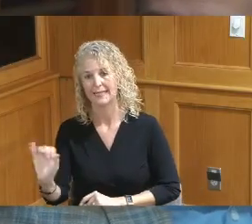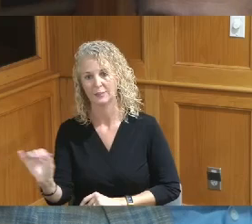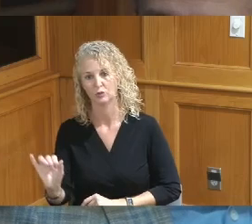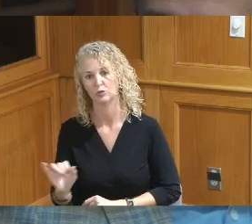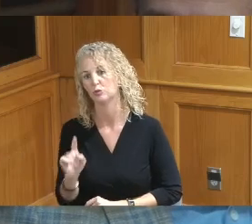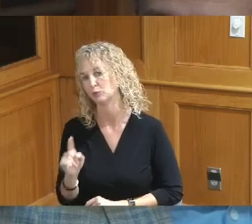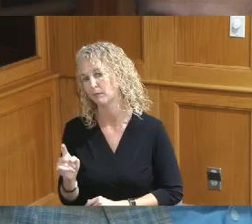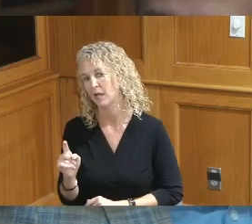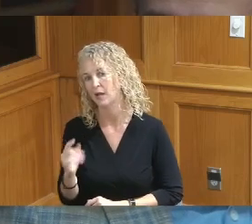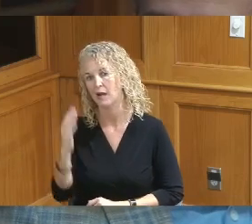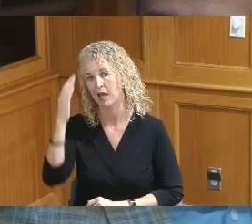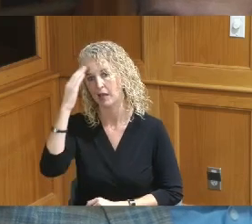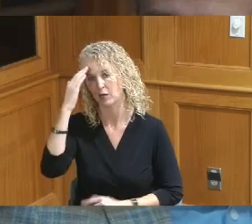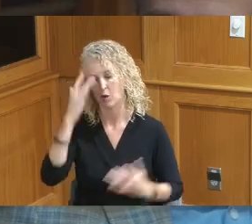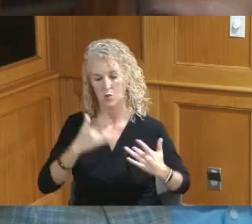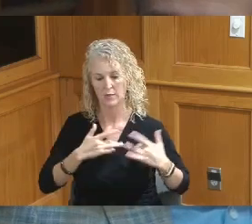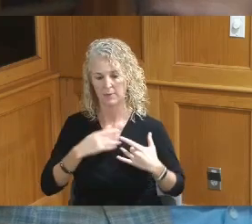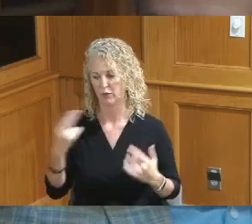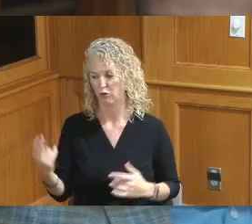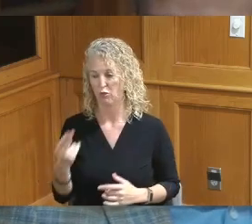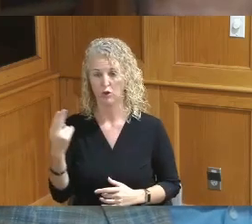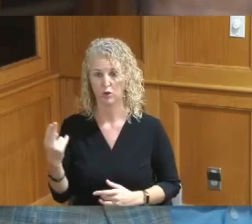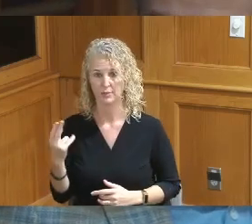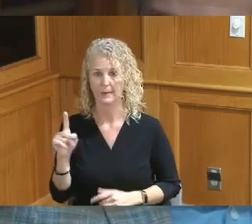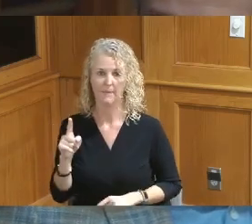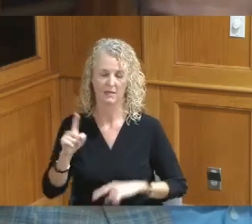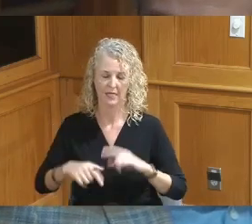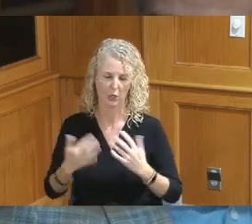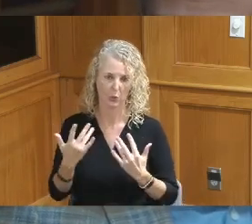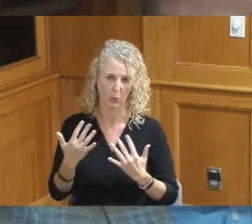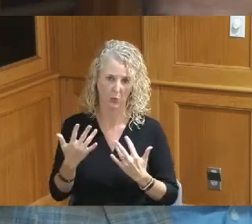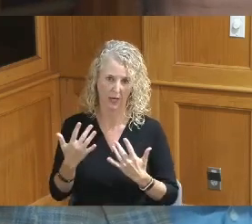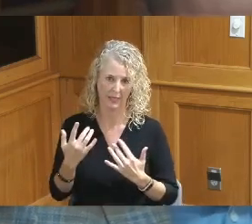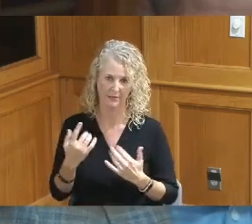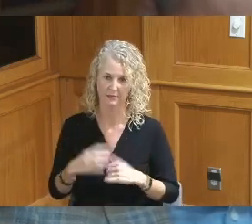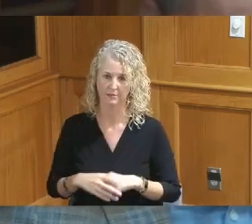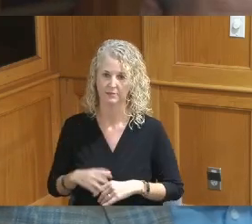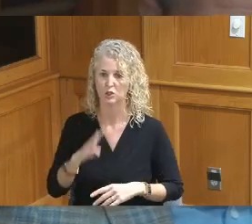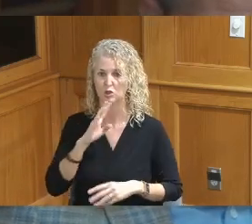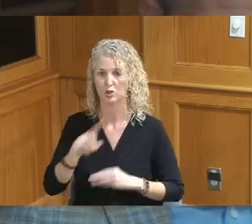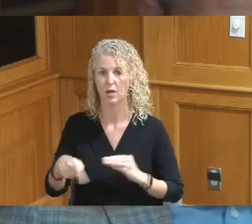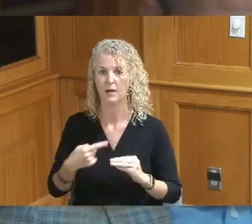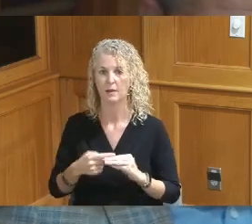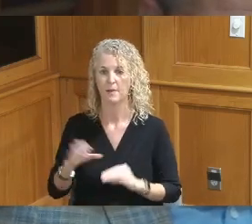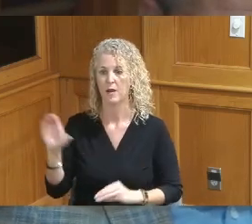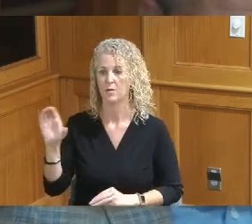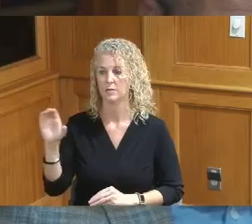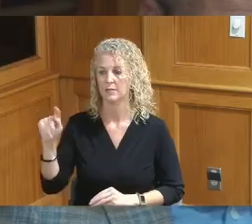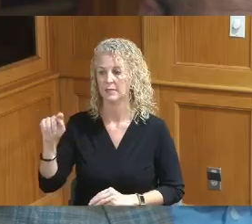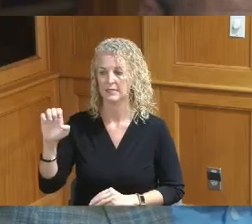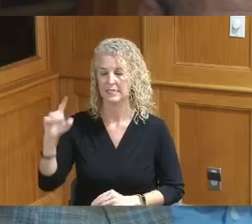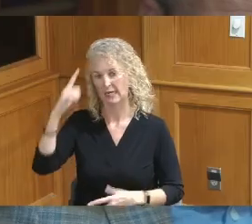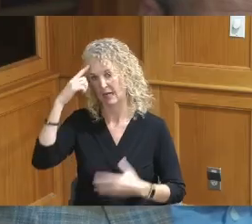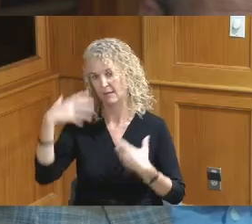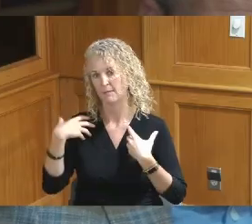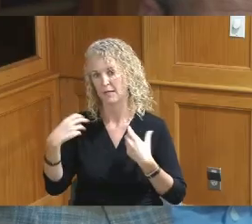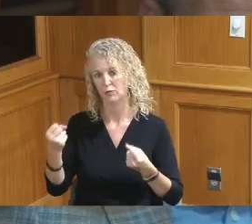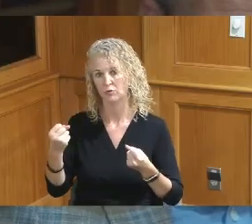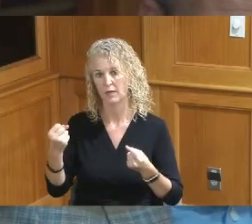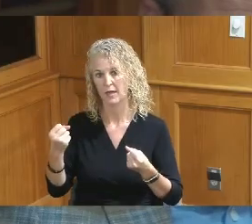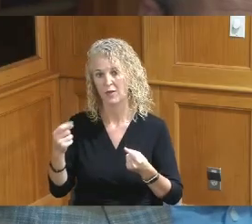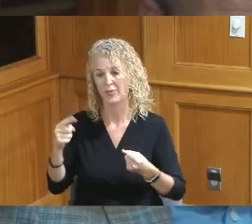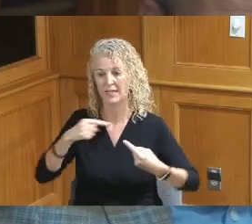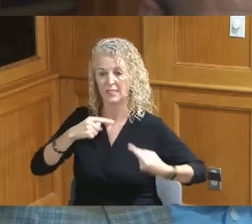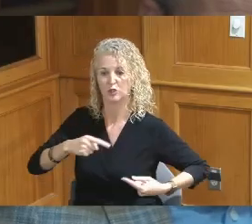I know we usually do it on Thursday. I just couldn't wait because this is, they're talking about the CTE and mental health that he